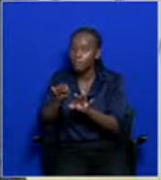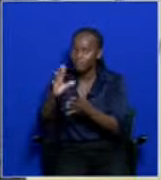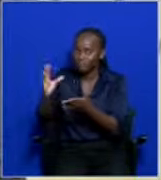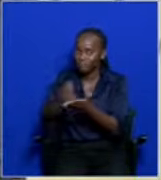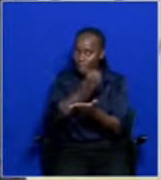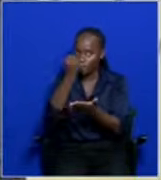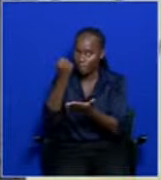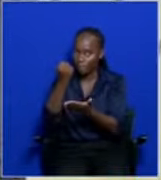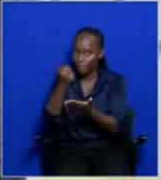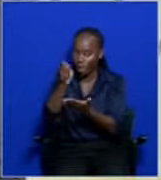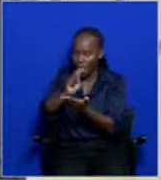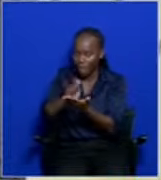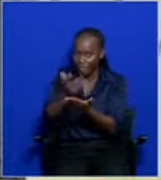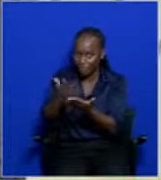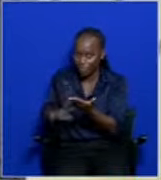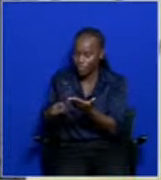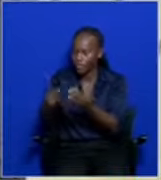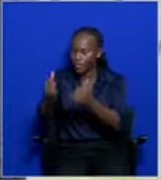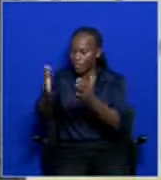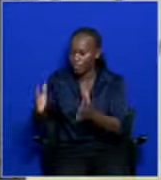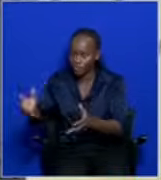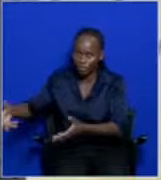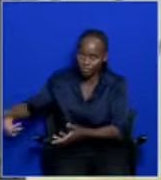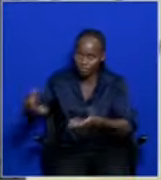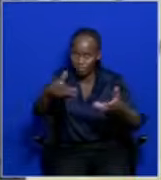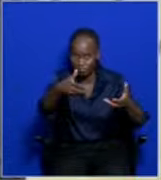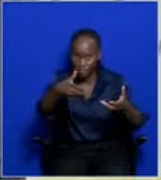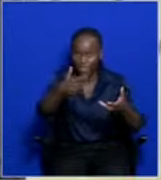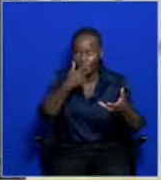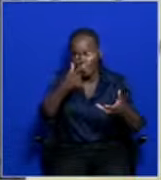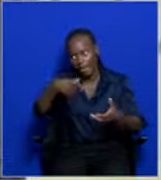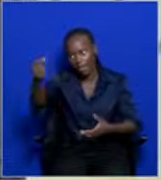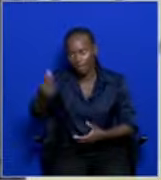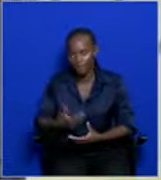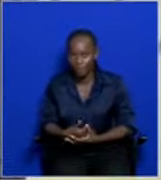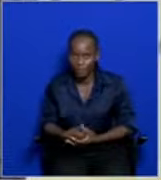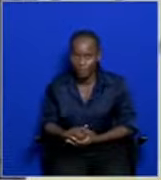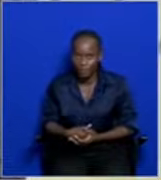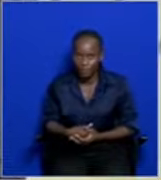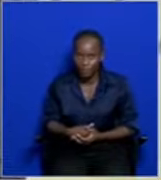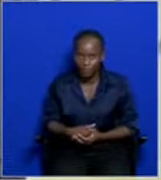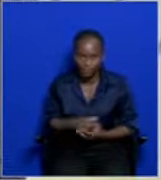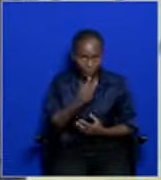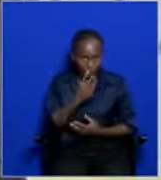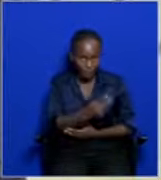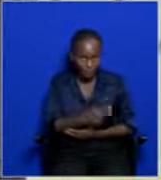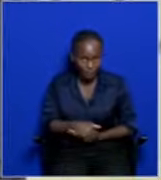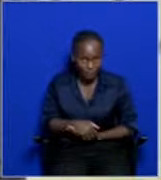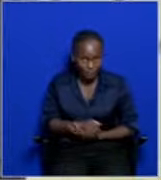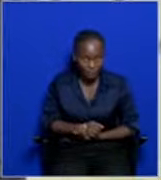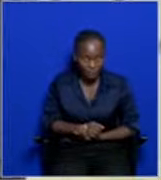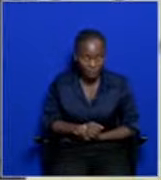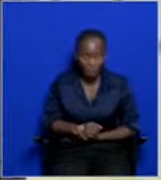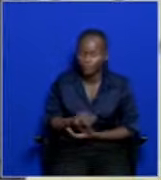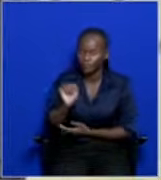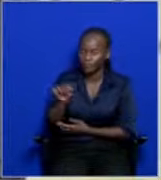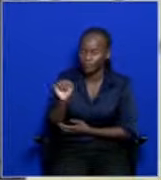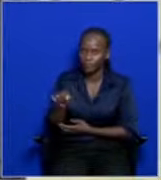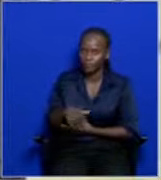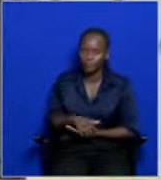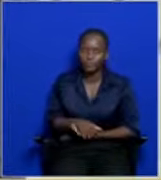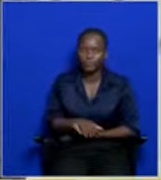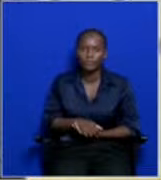in Bredel. You see that? Yes, I see. So from Mr. Van der Walt's